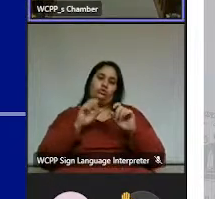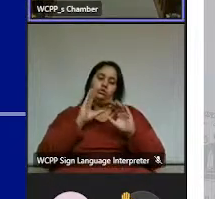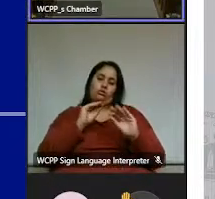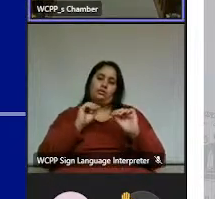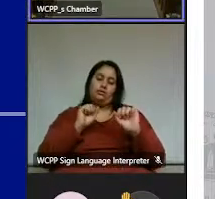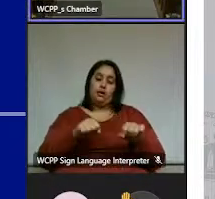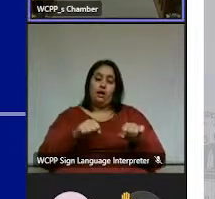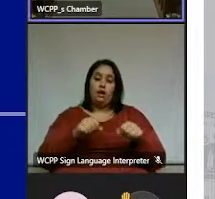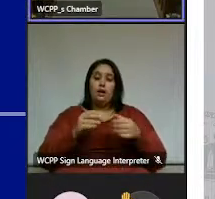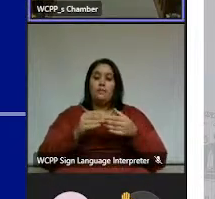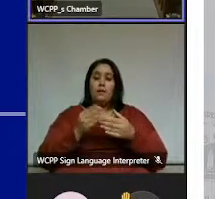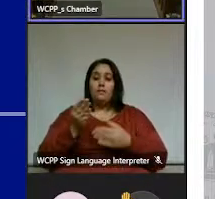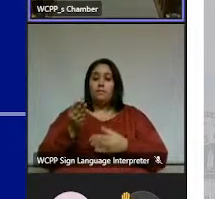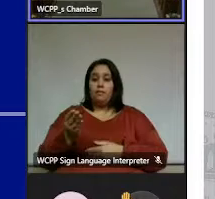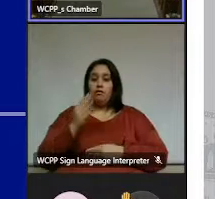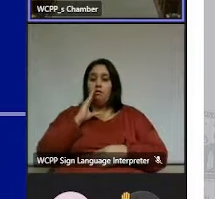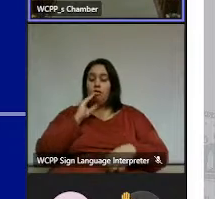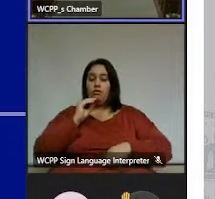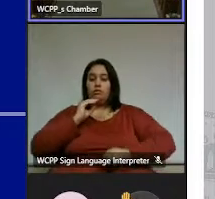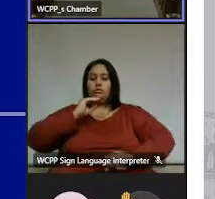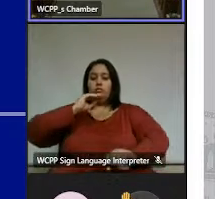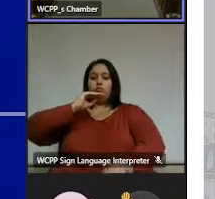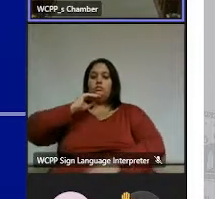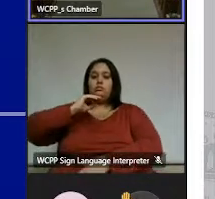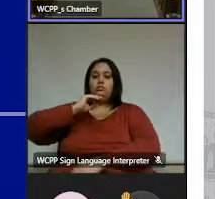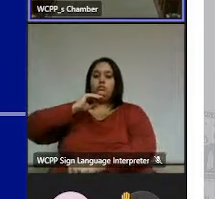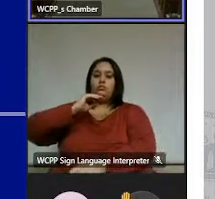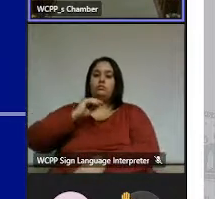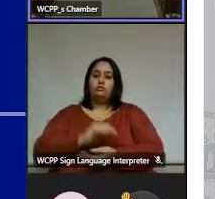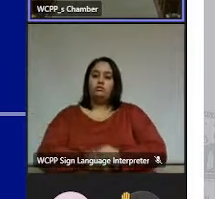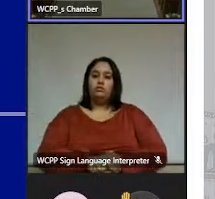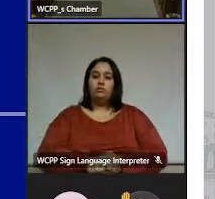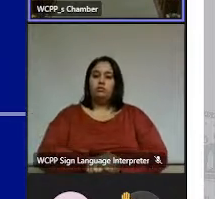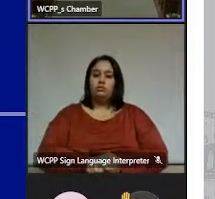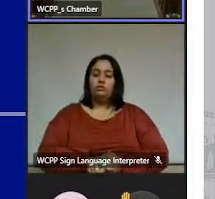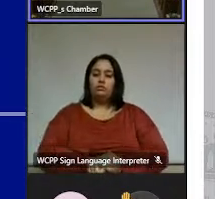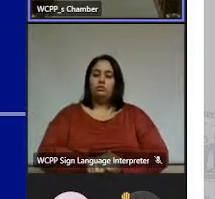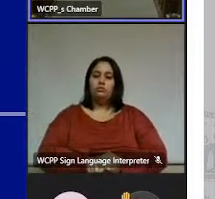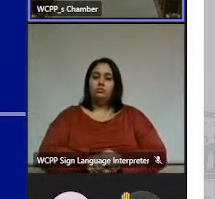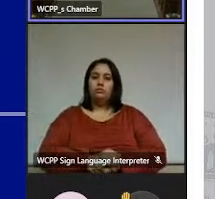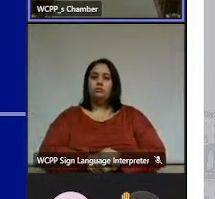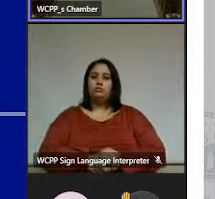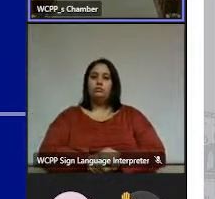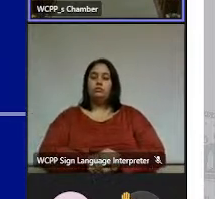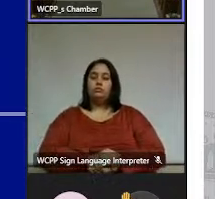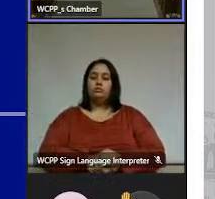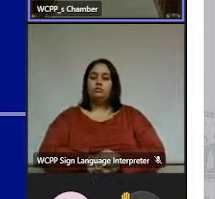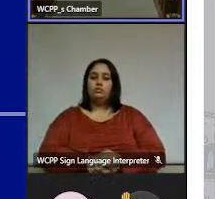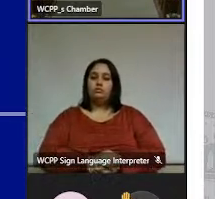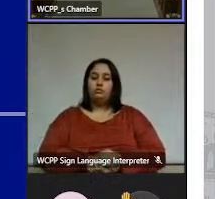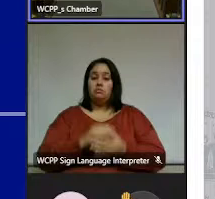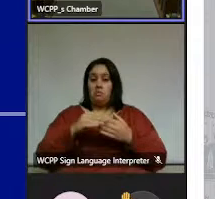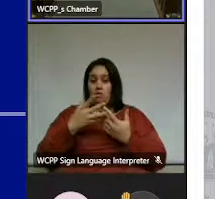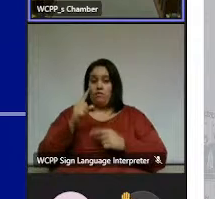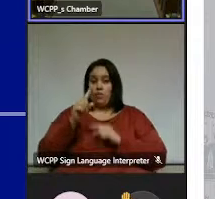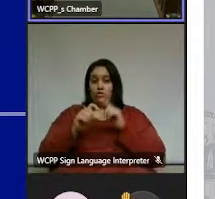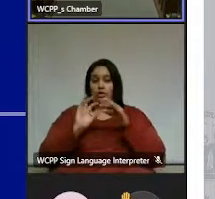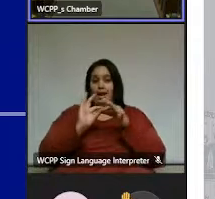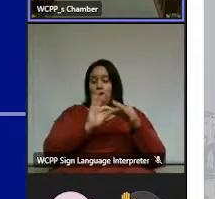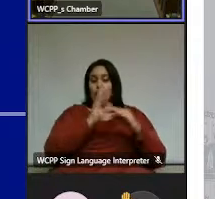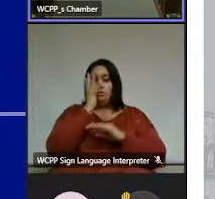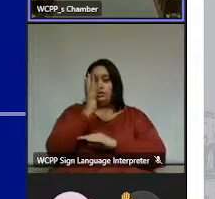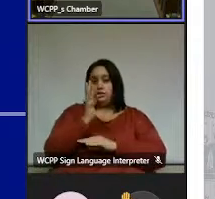Members, if you wish to ask a question relating to the presentation, that's essentially the bill